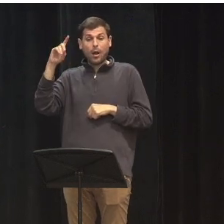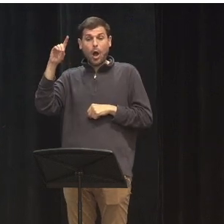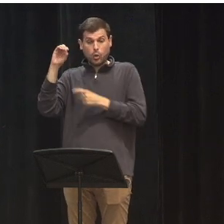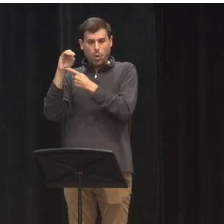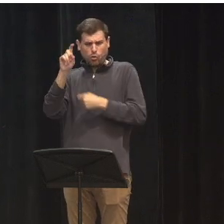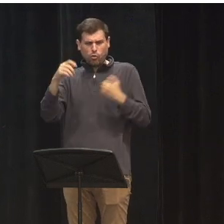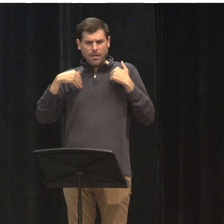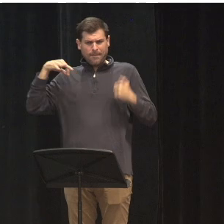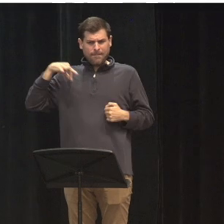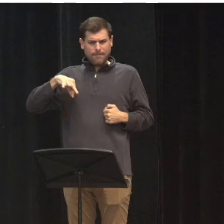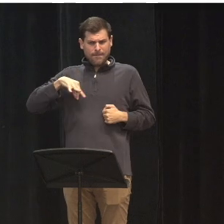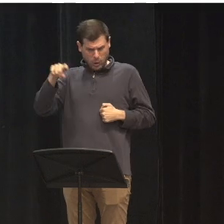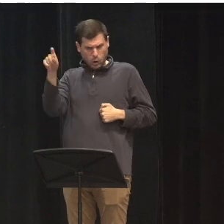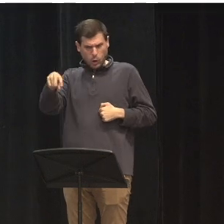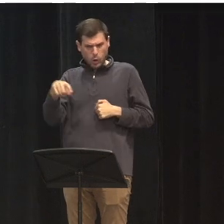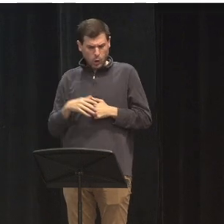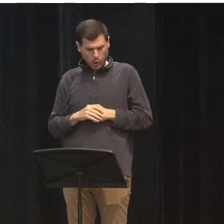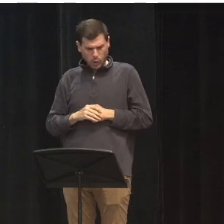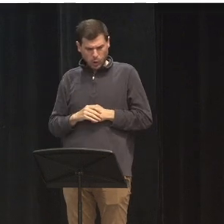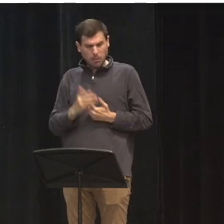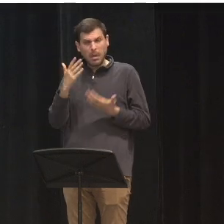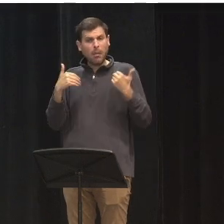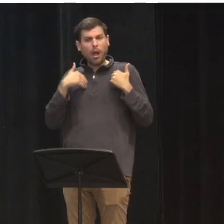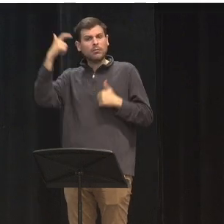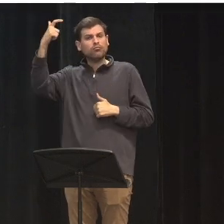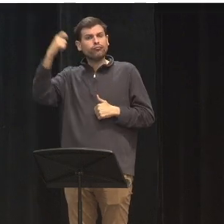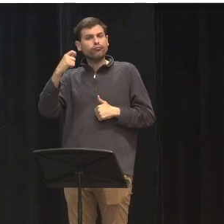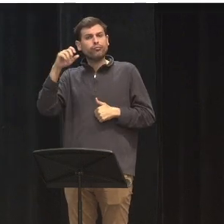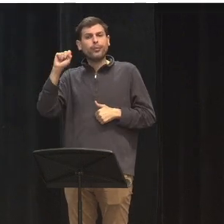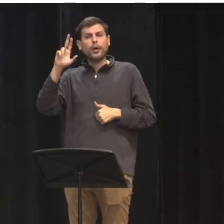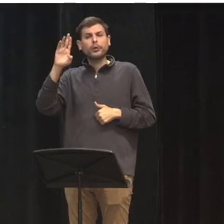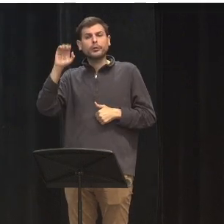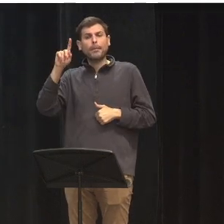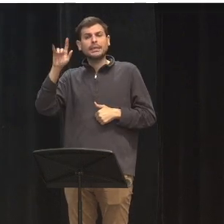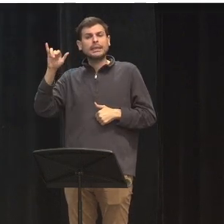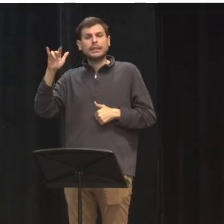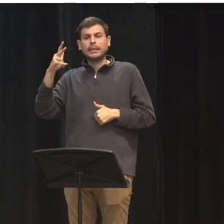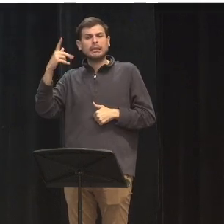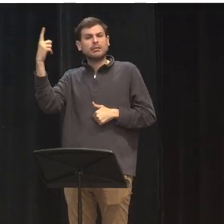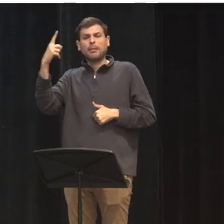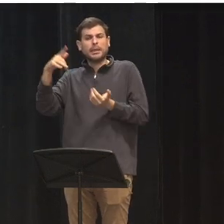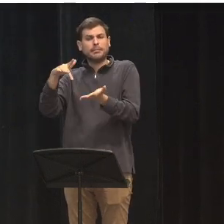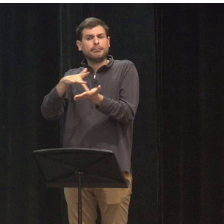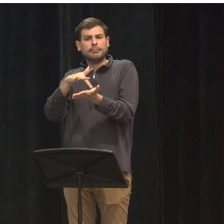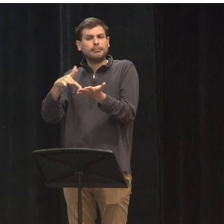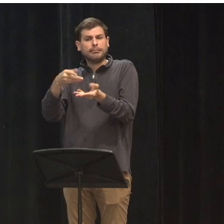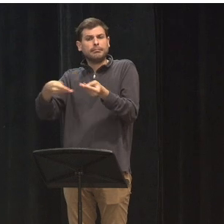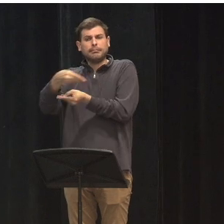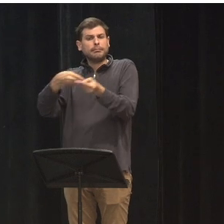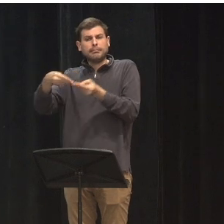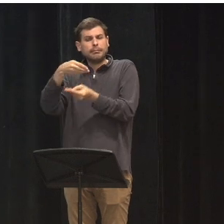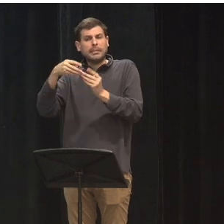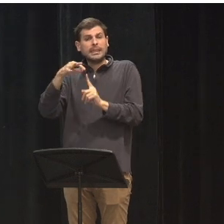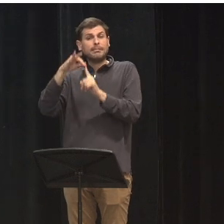also should include some kind of subsidy for what everyone is going to be dealing with down here that lives in a rental